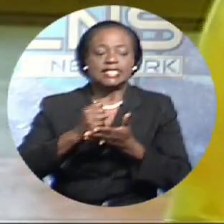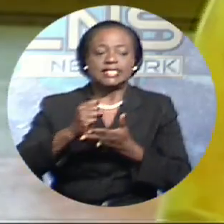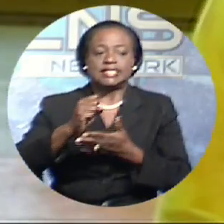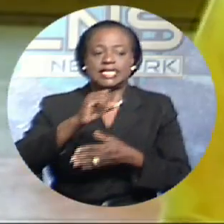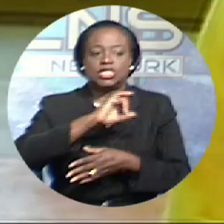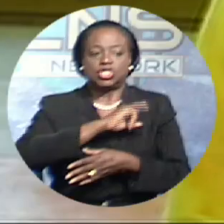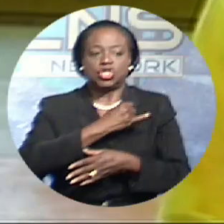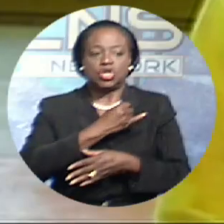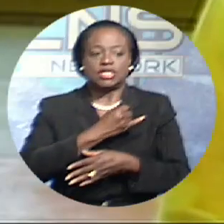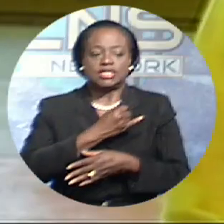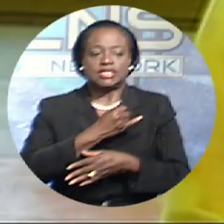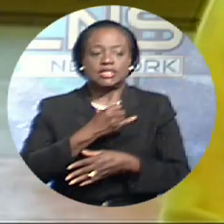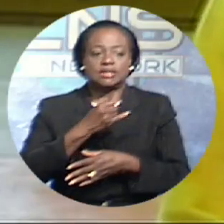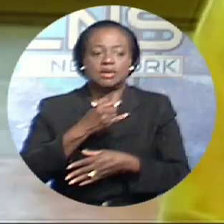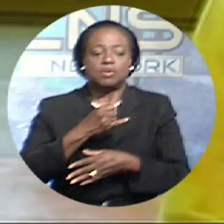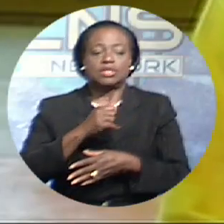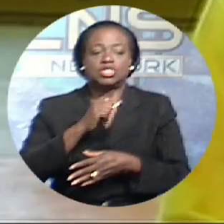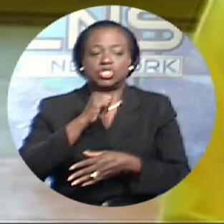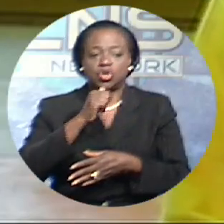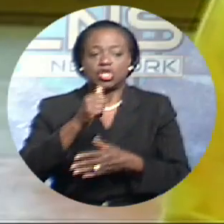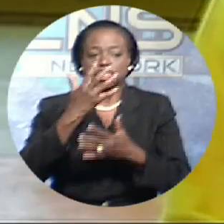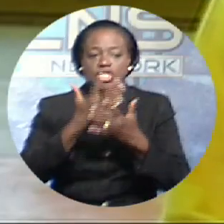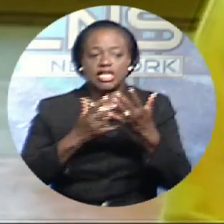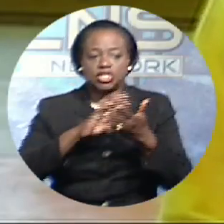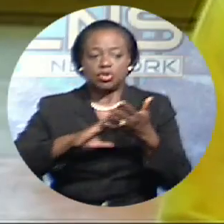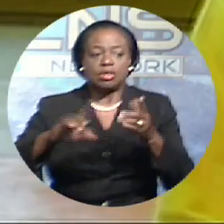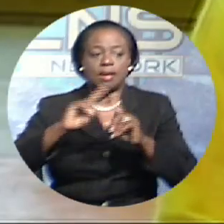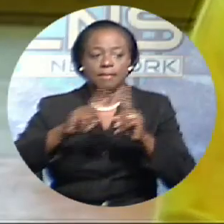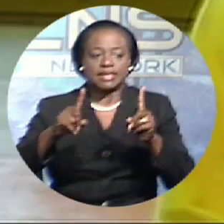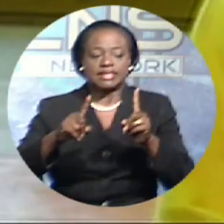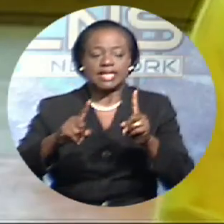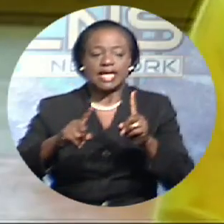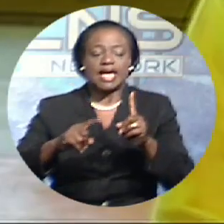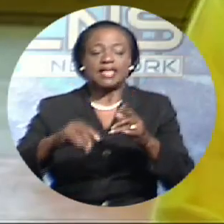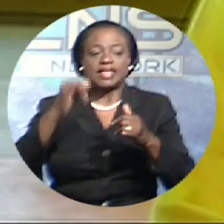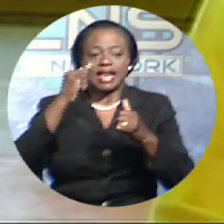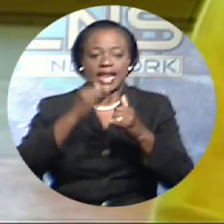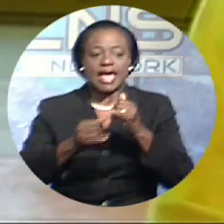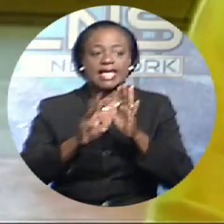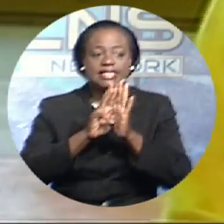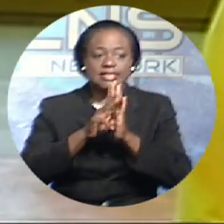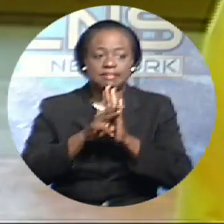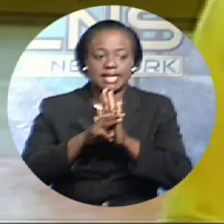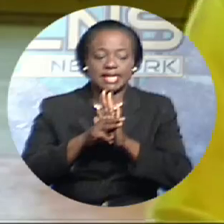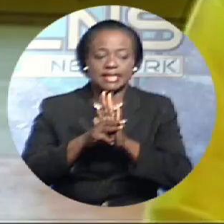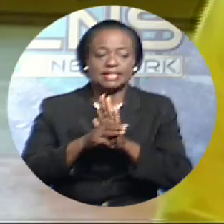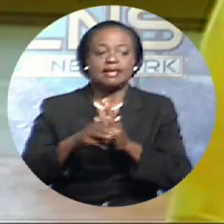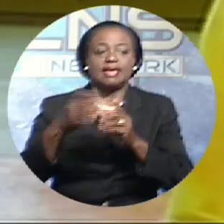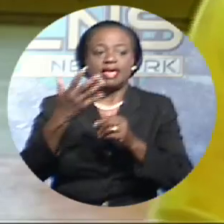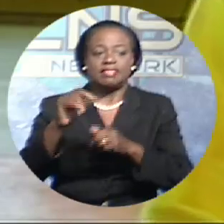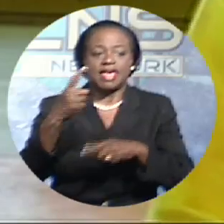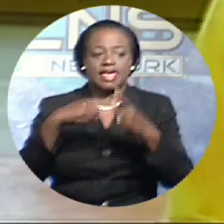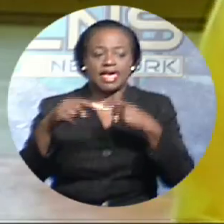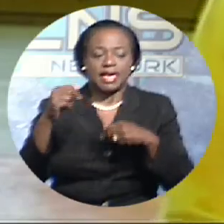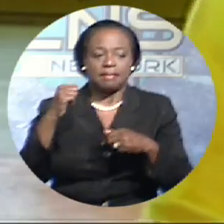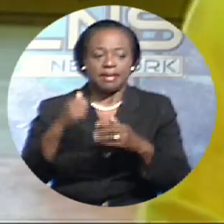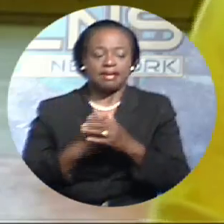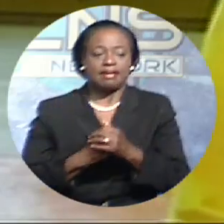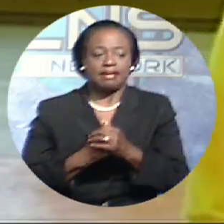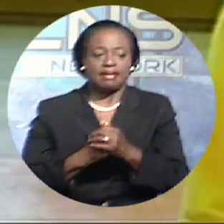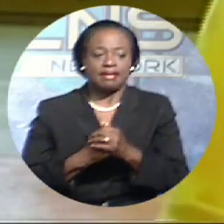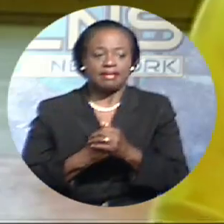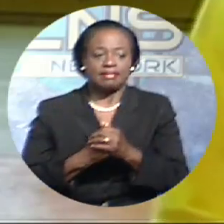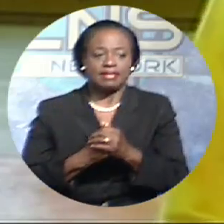the Anglican Festival is being held this week, but at the last minute they are a shoe-in because Telios, they were scheduled to play in this tournament. They have decided to go to North Long